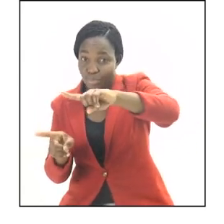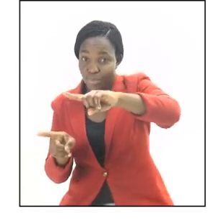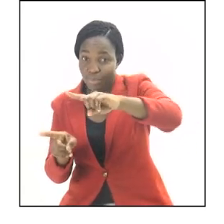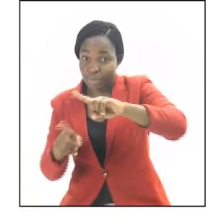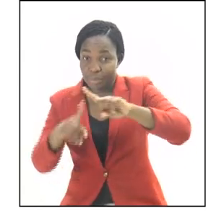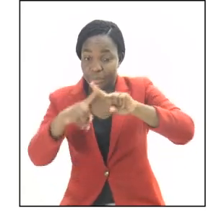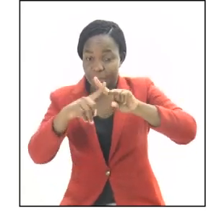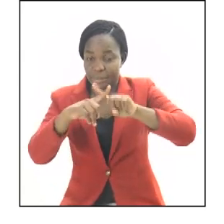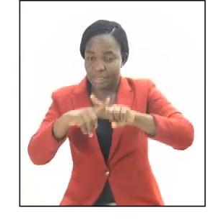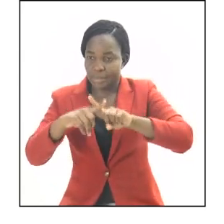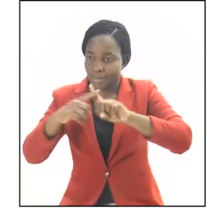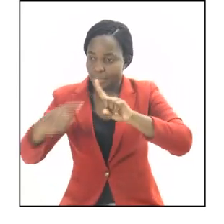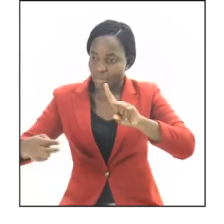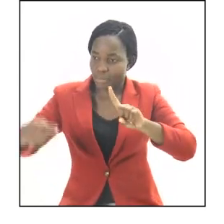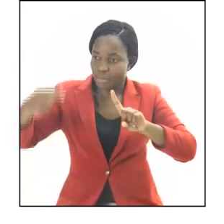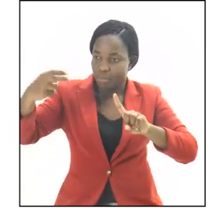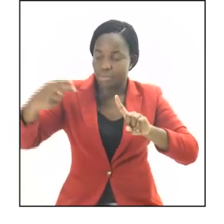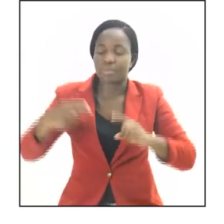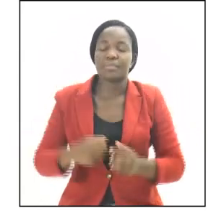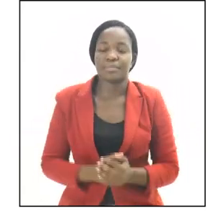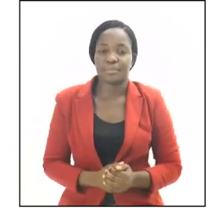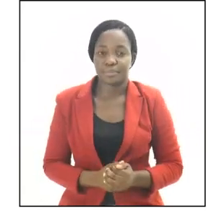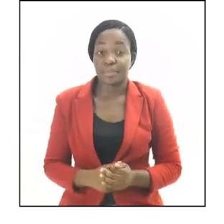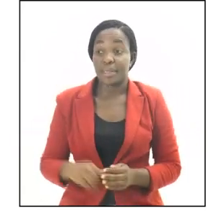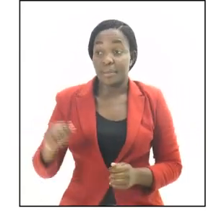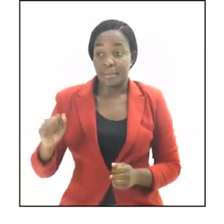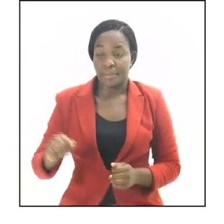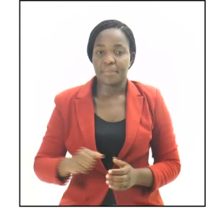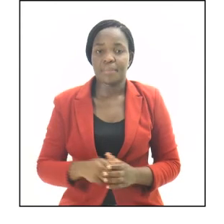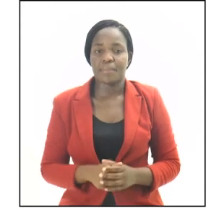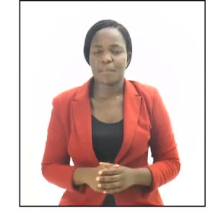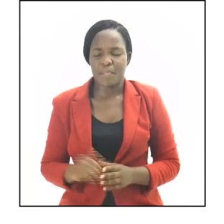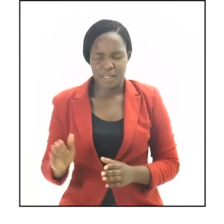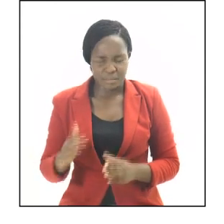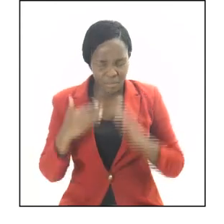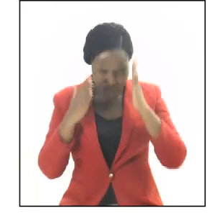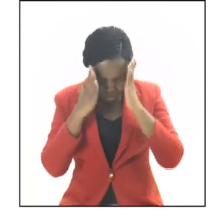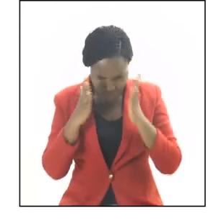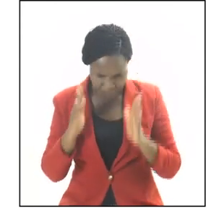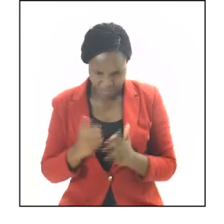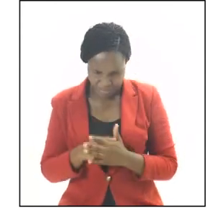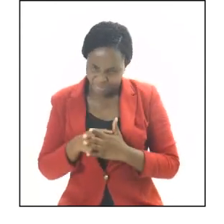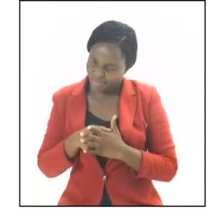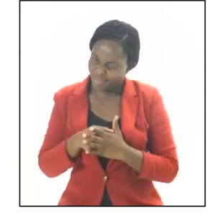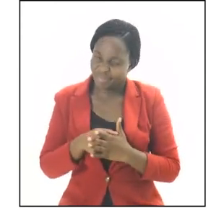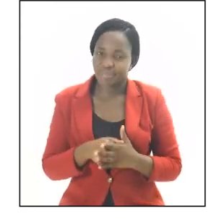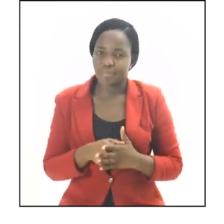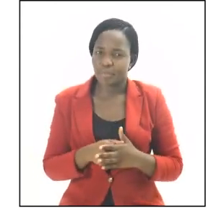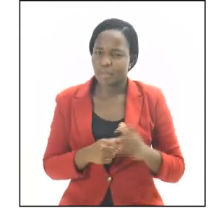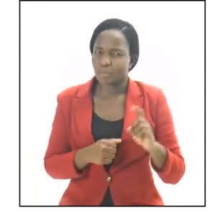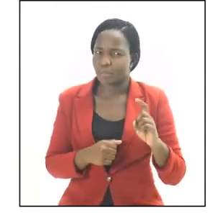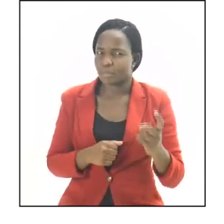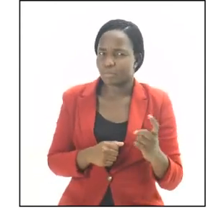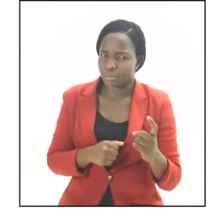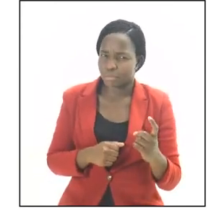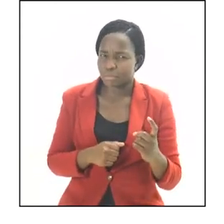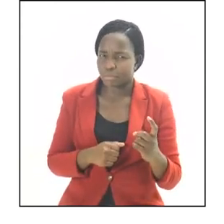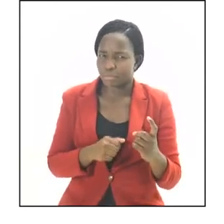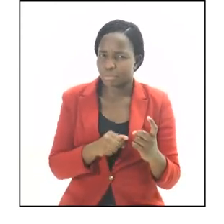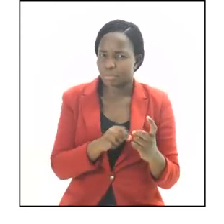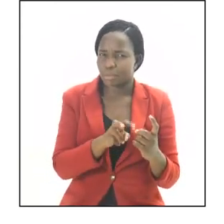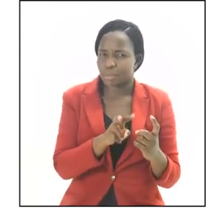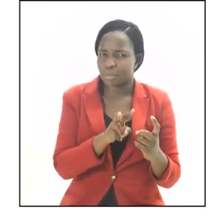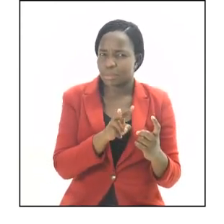height. Well done. Shh, I'm concentrating. So in brackets, I have the